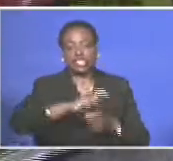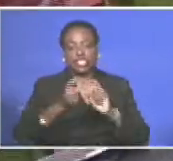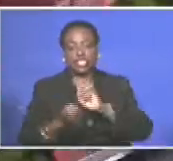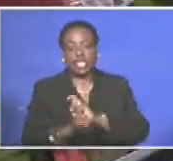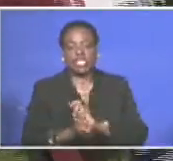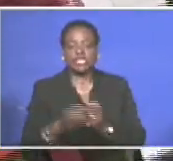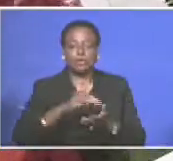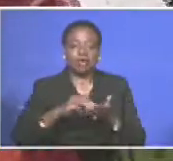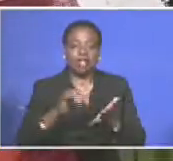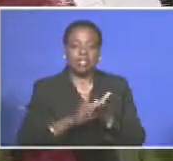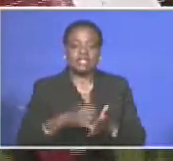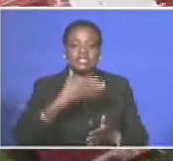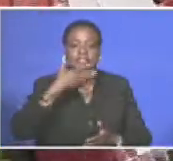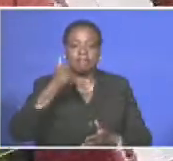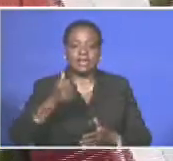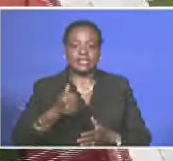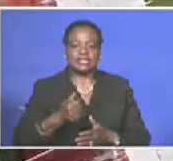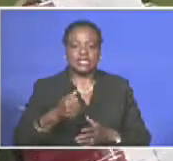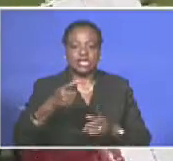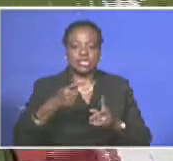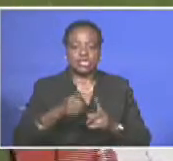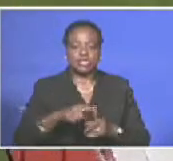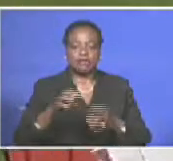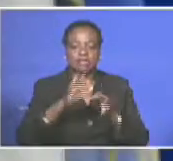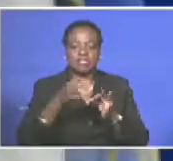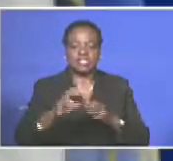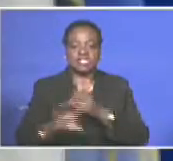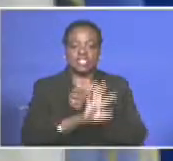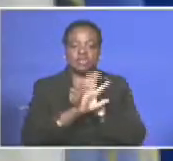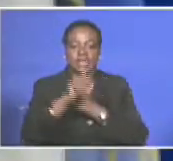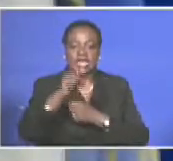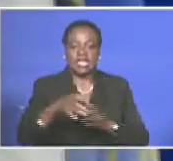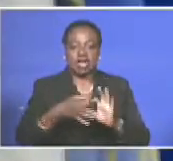that's best suited to fit the security needs of this country.